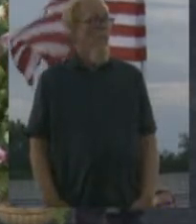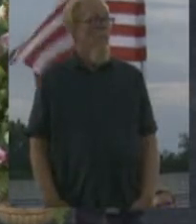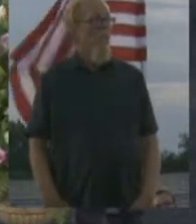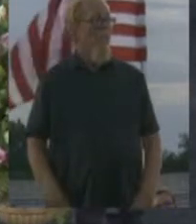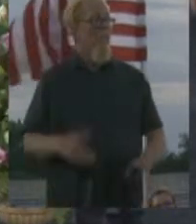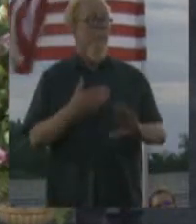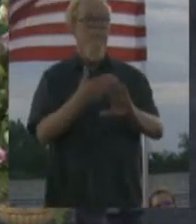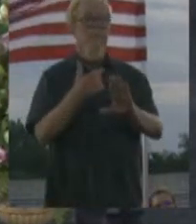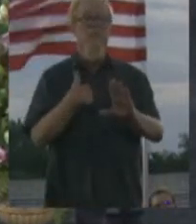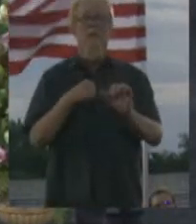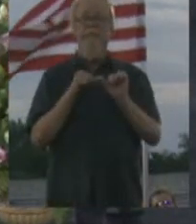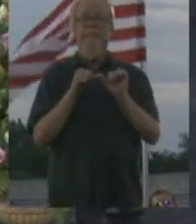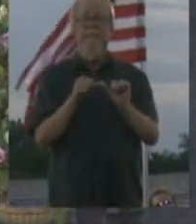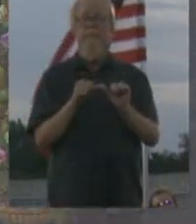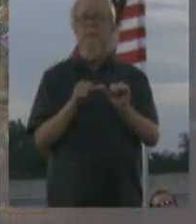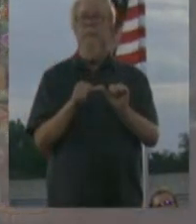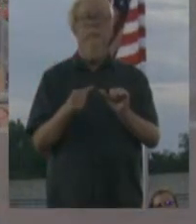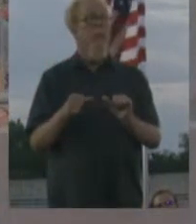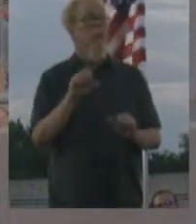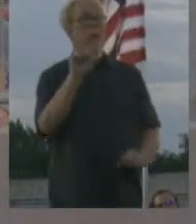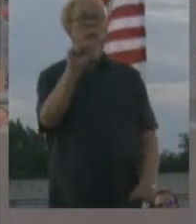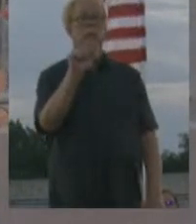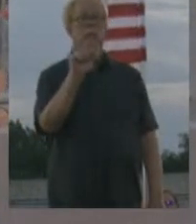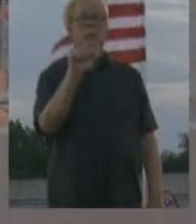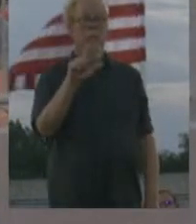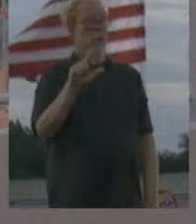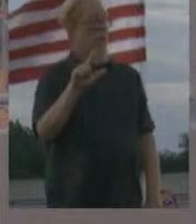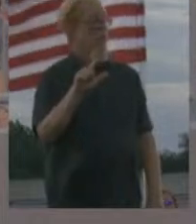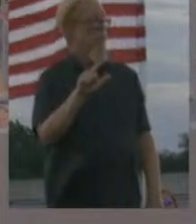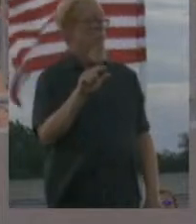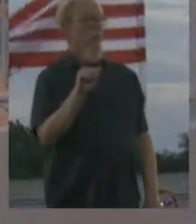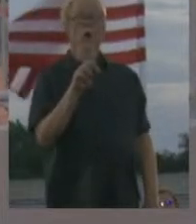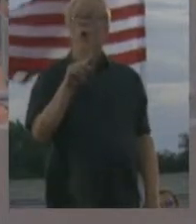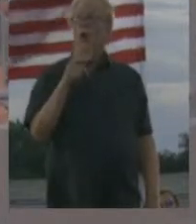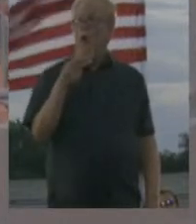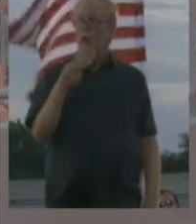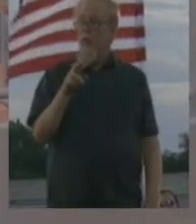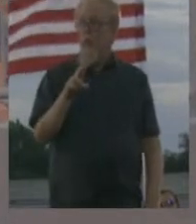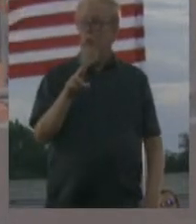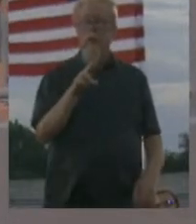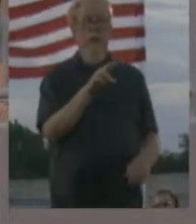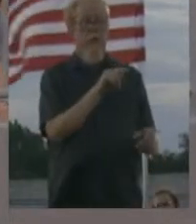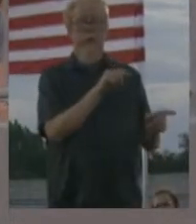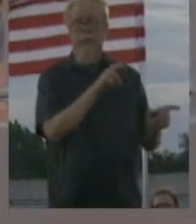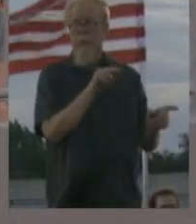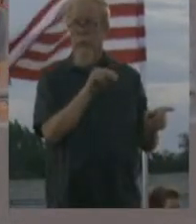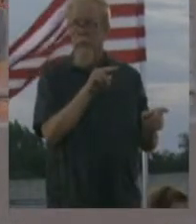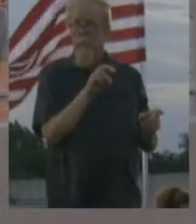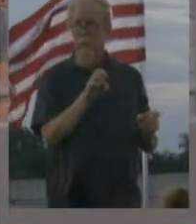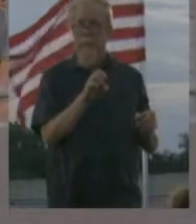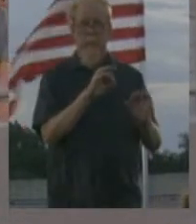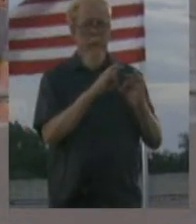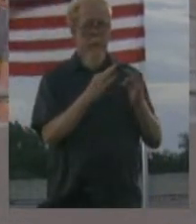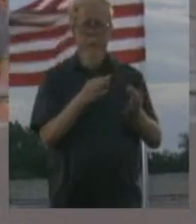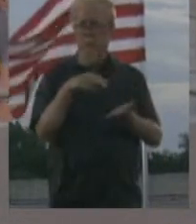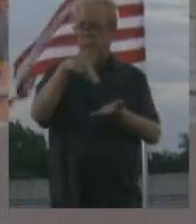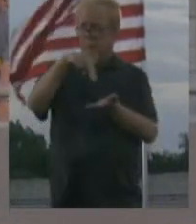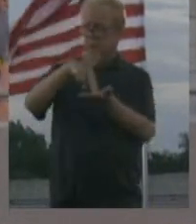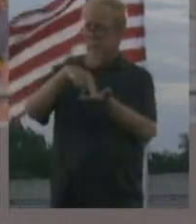Before I move on, will the salutatorian Arthur Terrence's family please stand and be recognized?